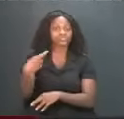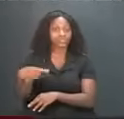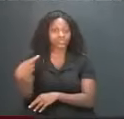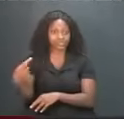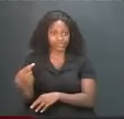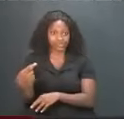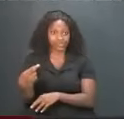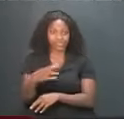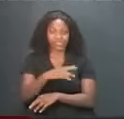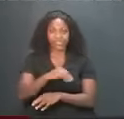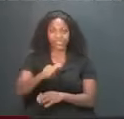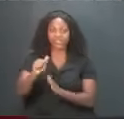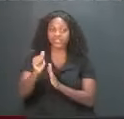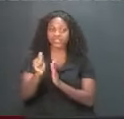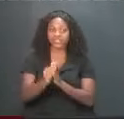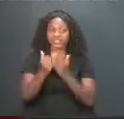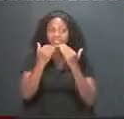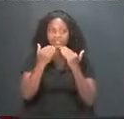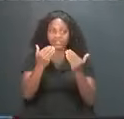its agencies. Thank you.